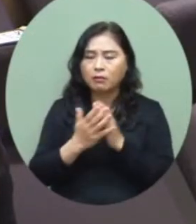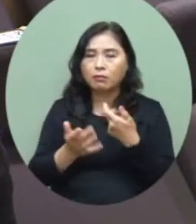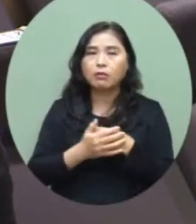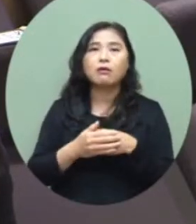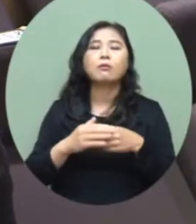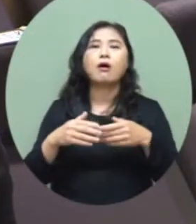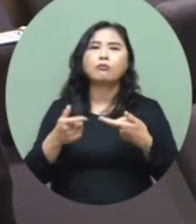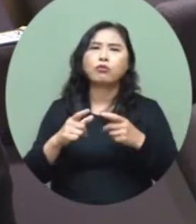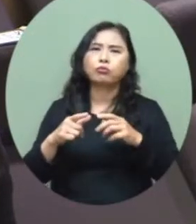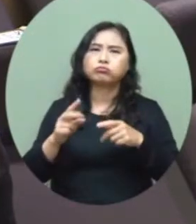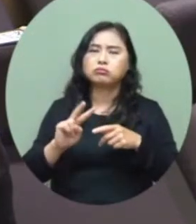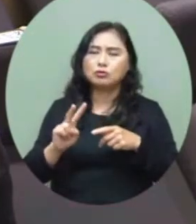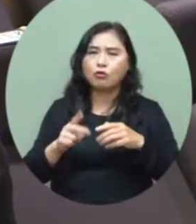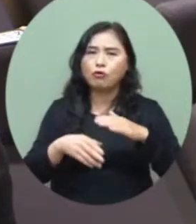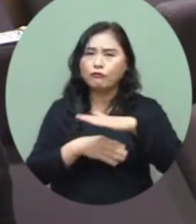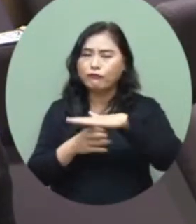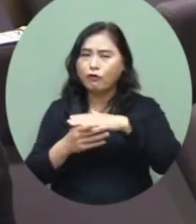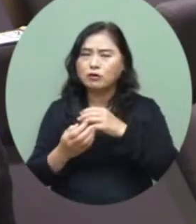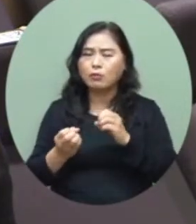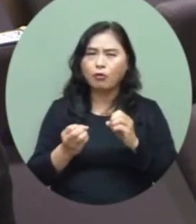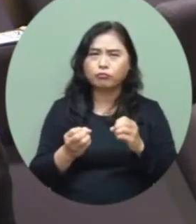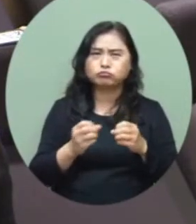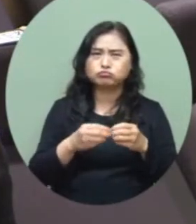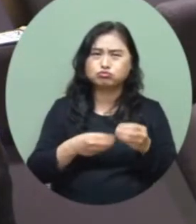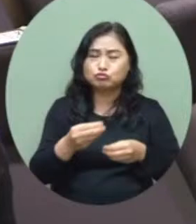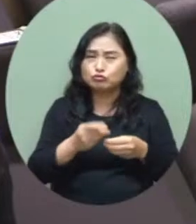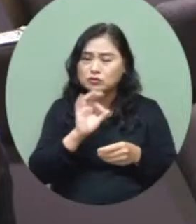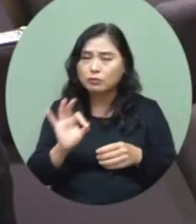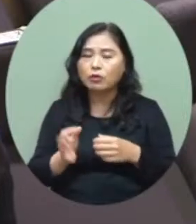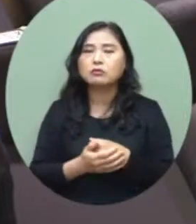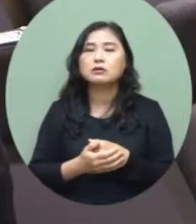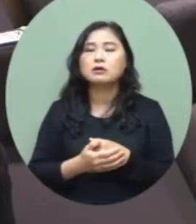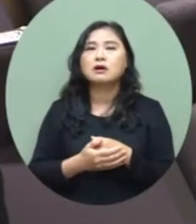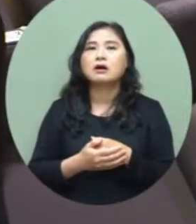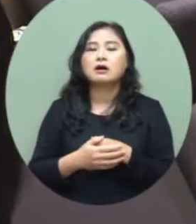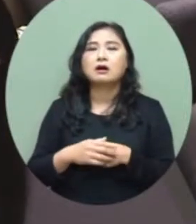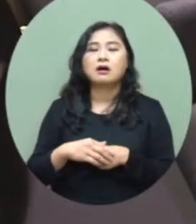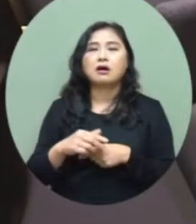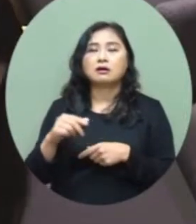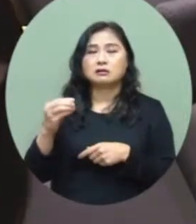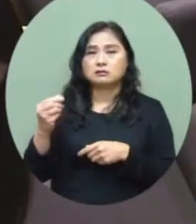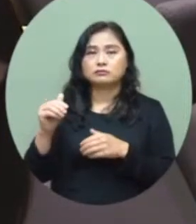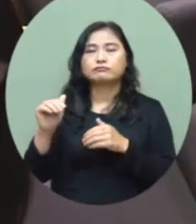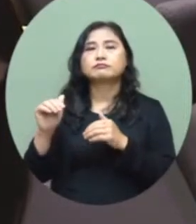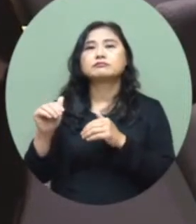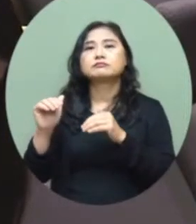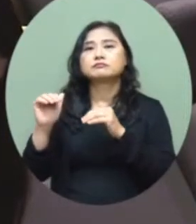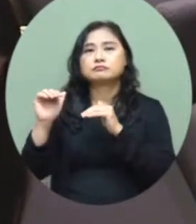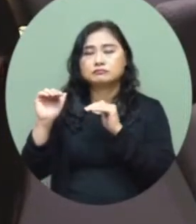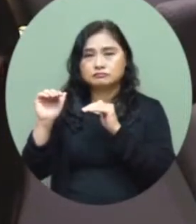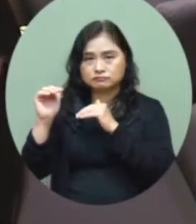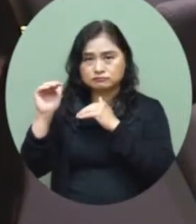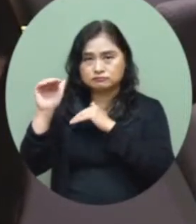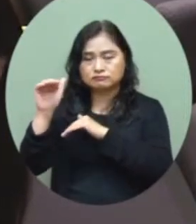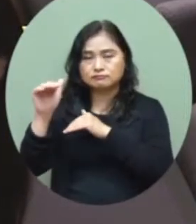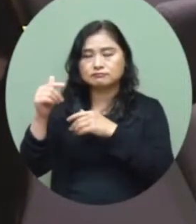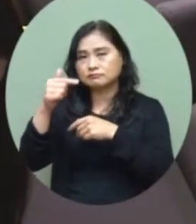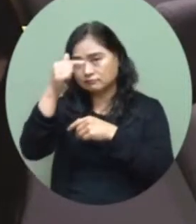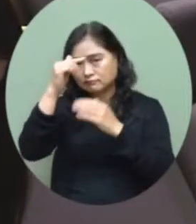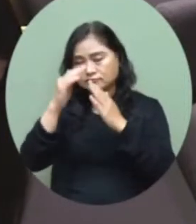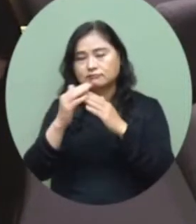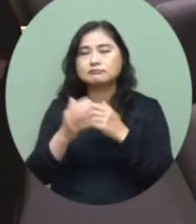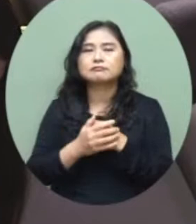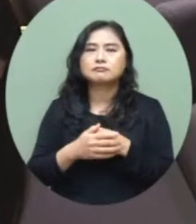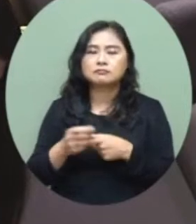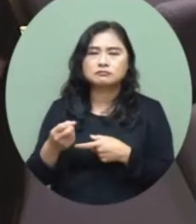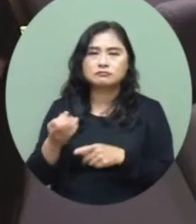infected within the hospital, and were there any other patients who were also infected? And also PV Hospital has also been admitting